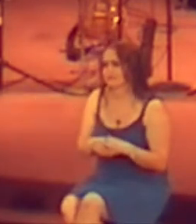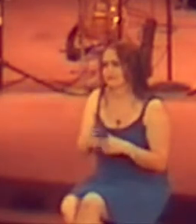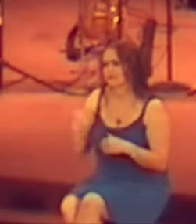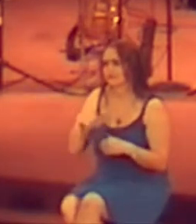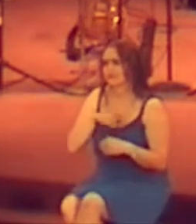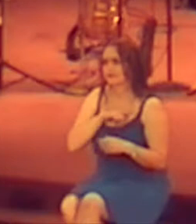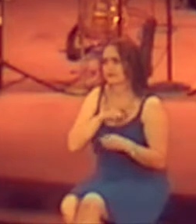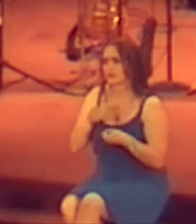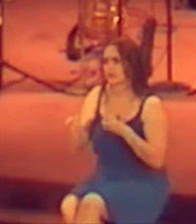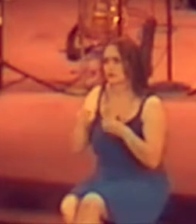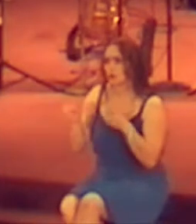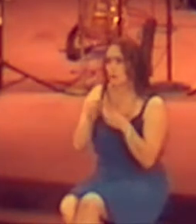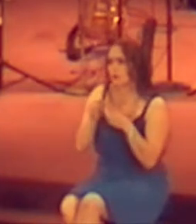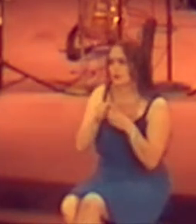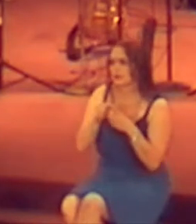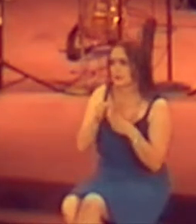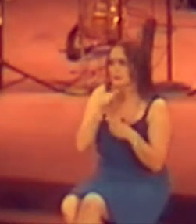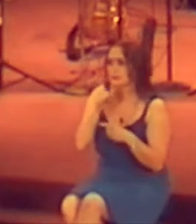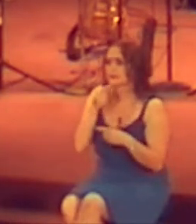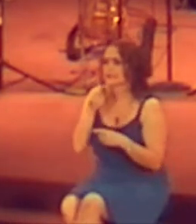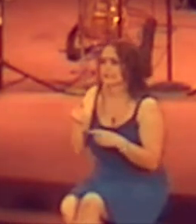When I was younger, there was this kid named Devin.